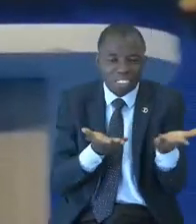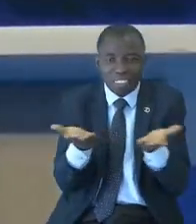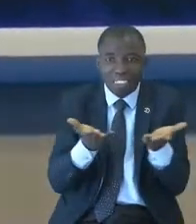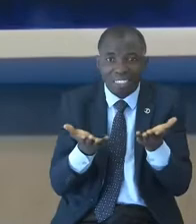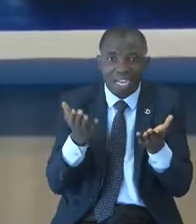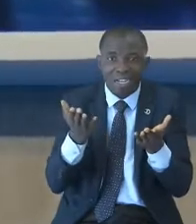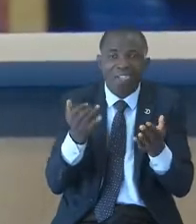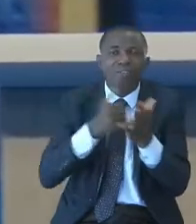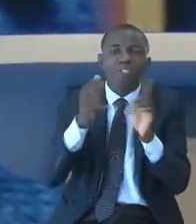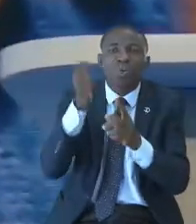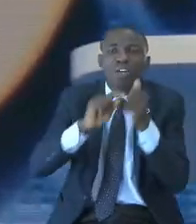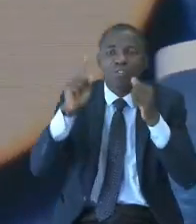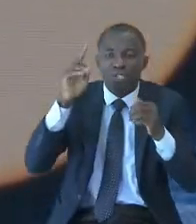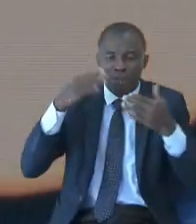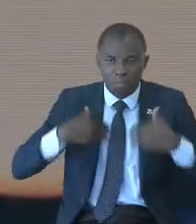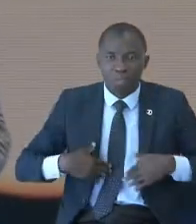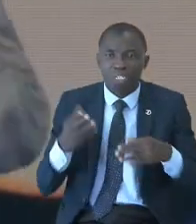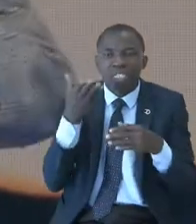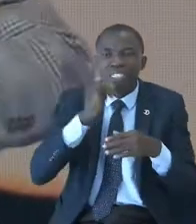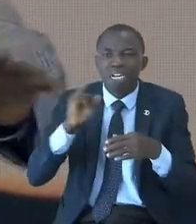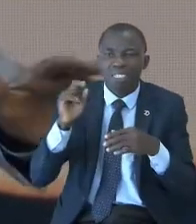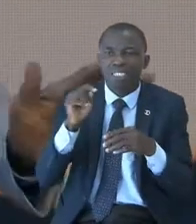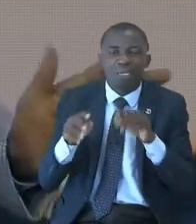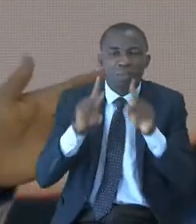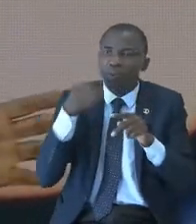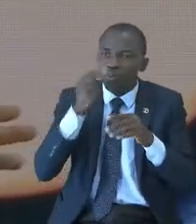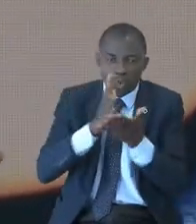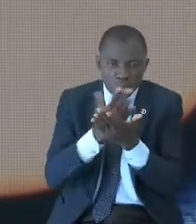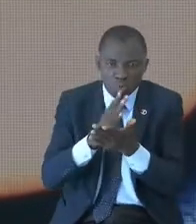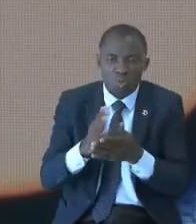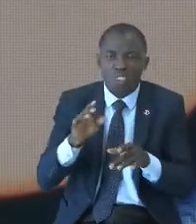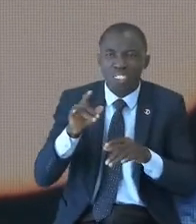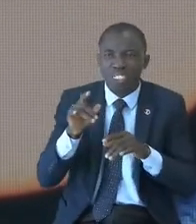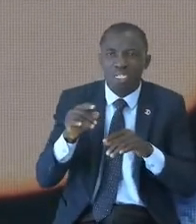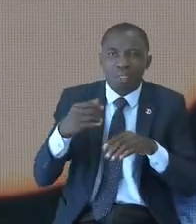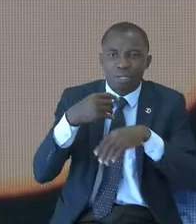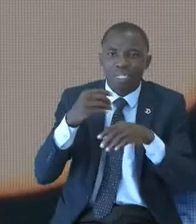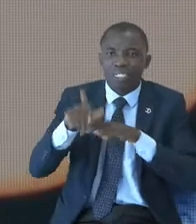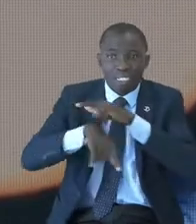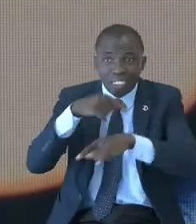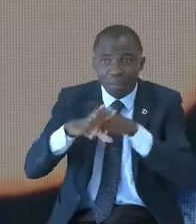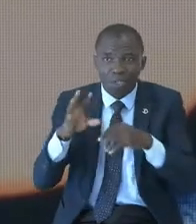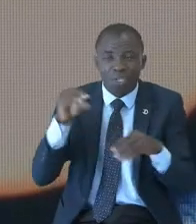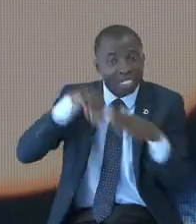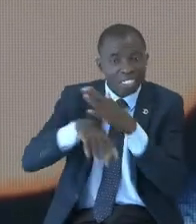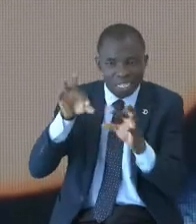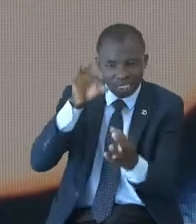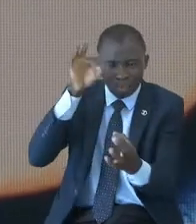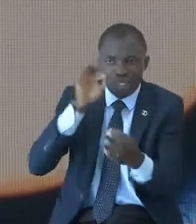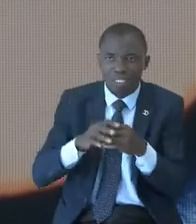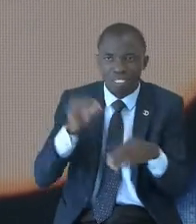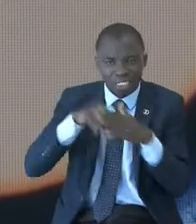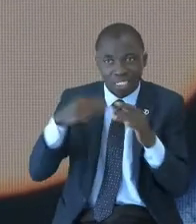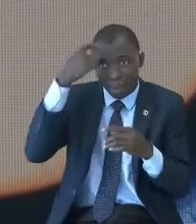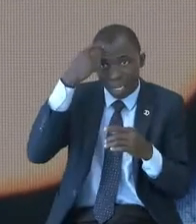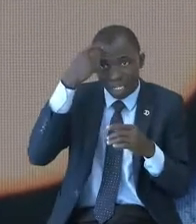cook lies and they cook dishonesty, and they cook it in that kitchen where, in their spirit, in their